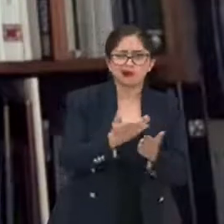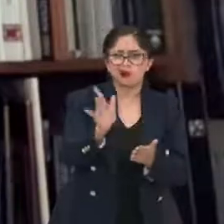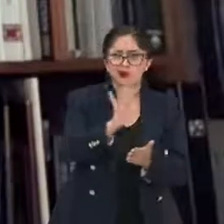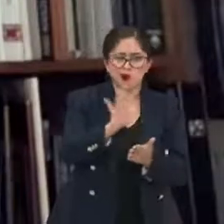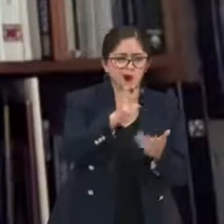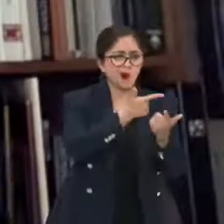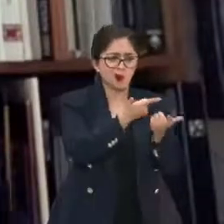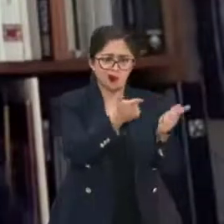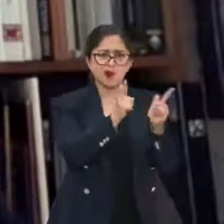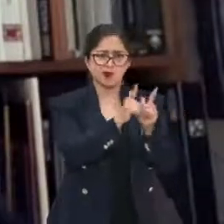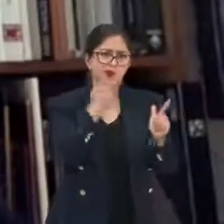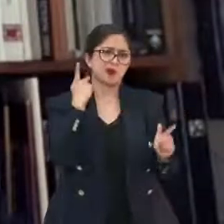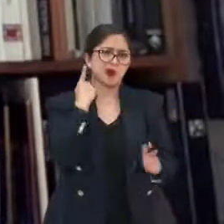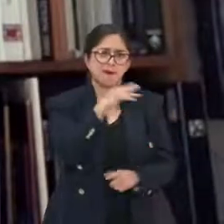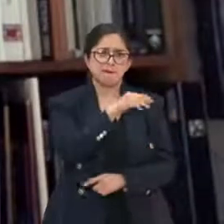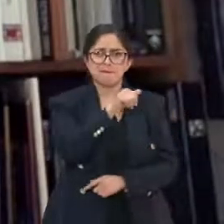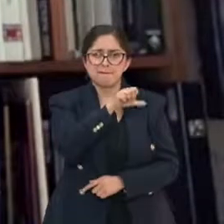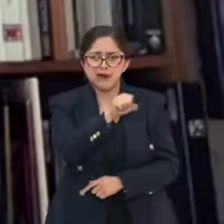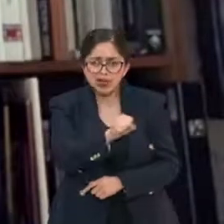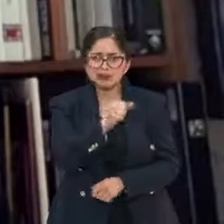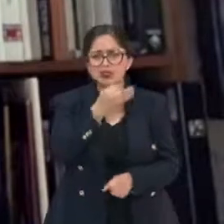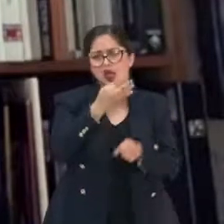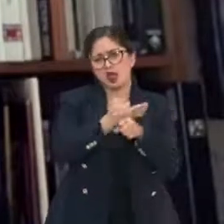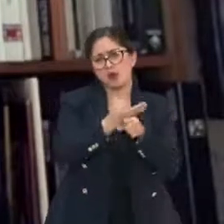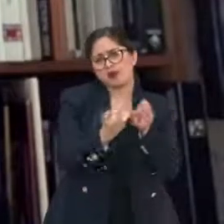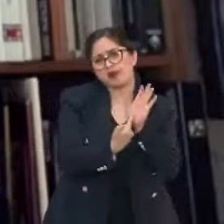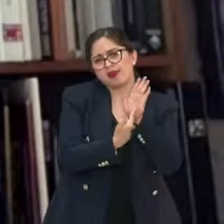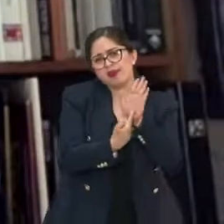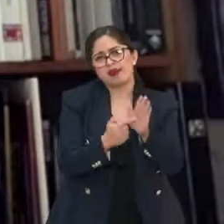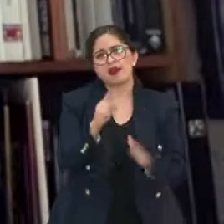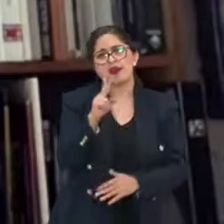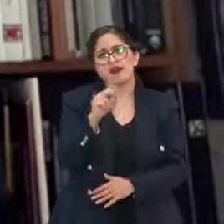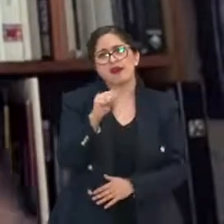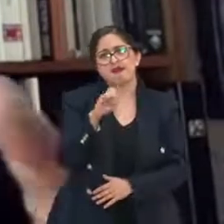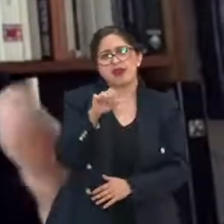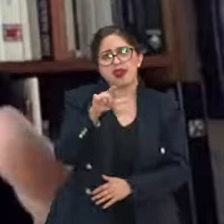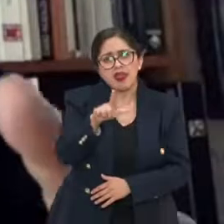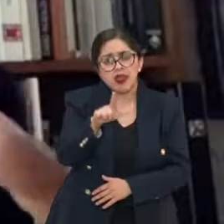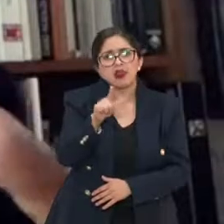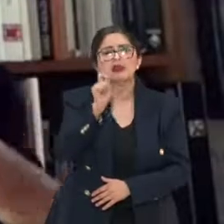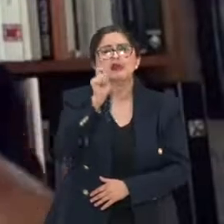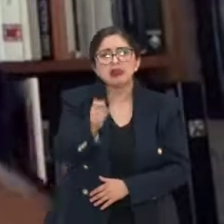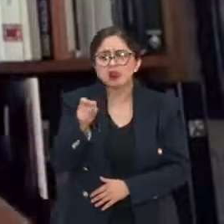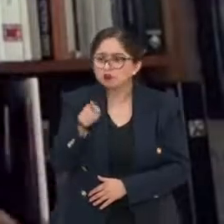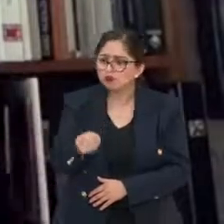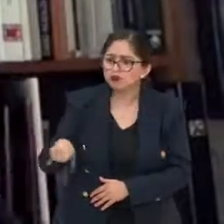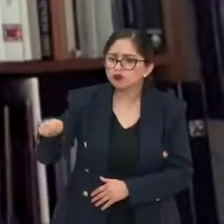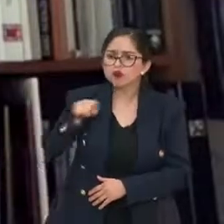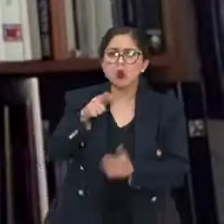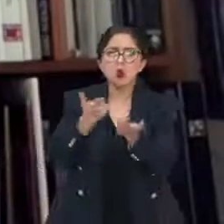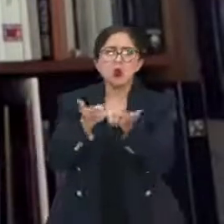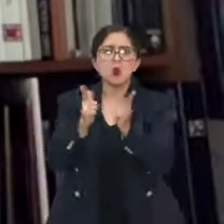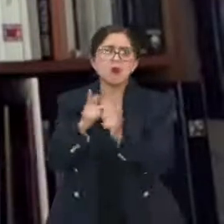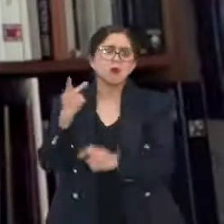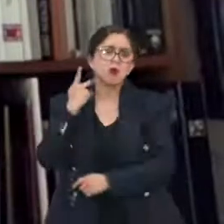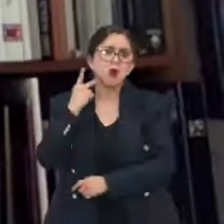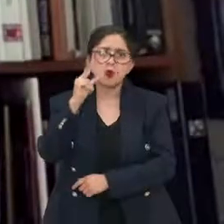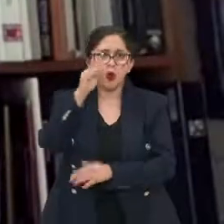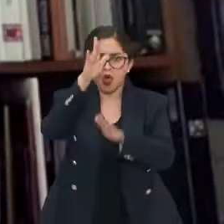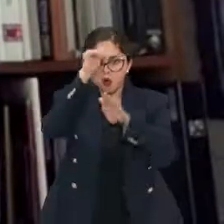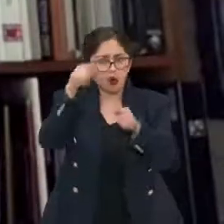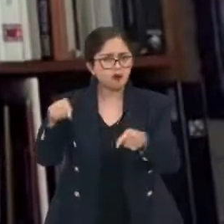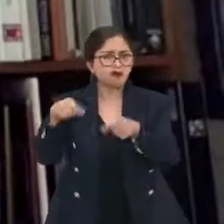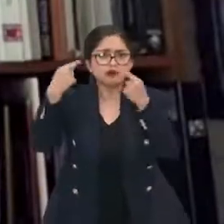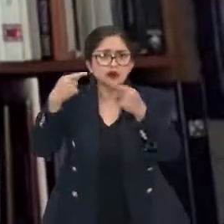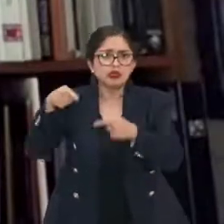have all of our attention for us, but because the mass campaign intelligently said by Rafael